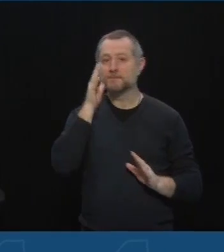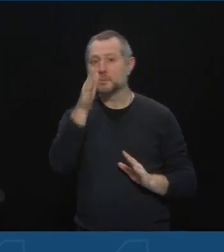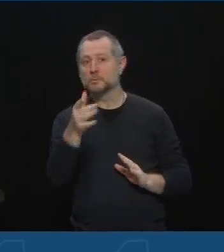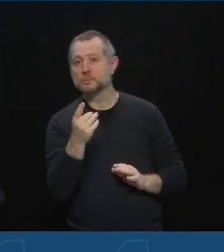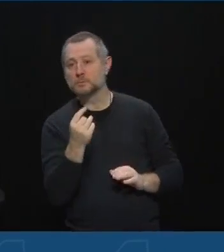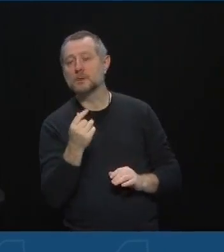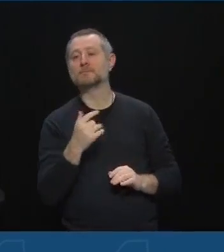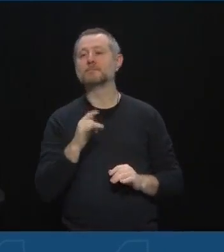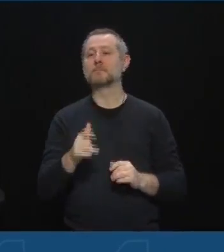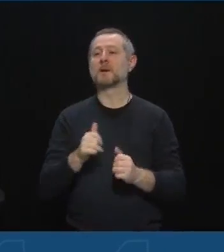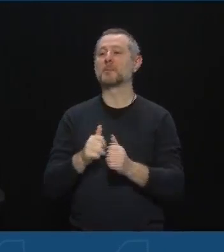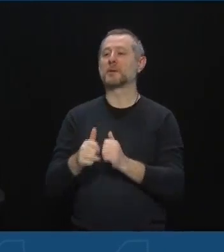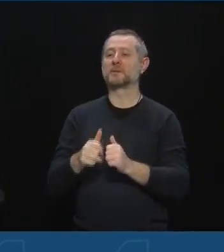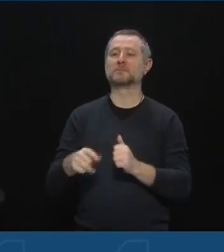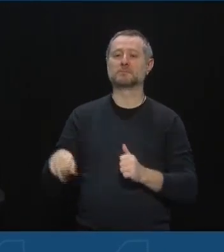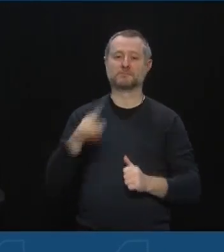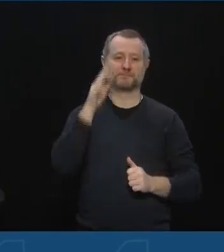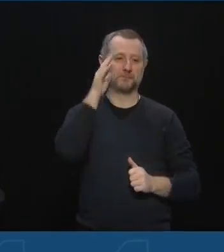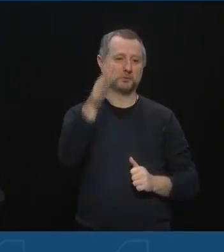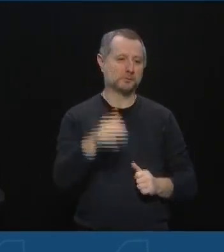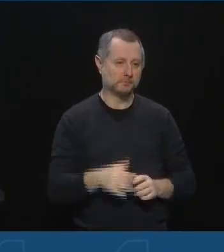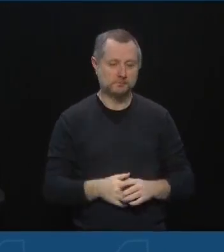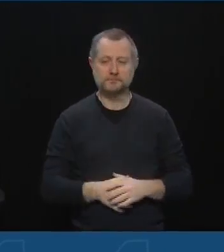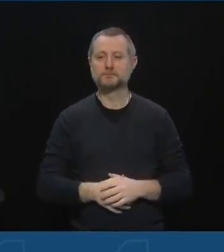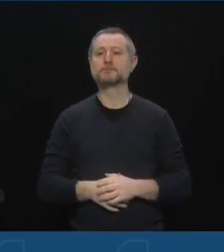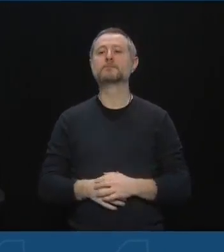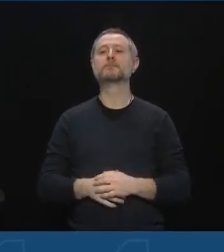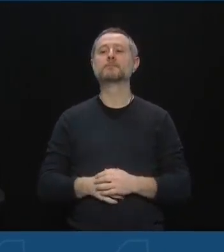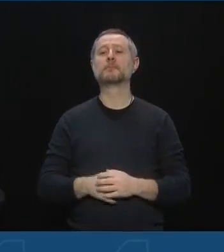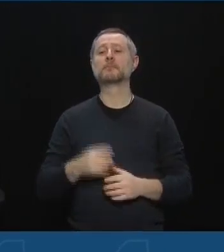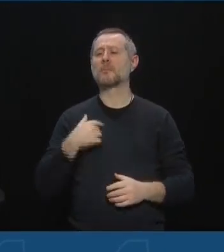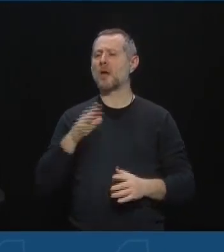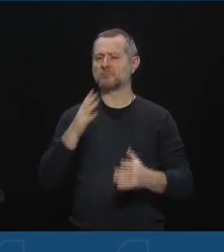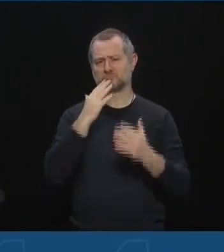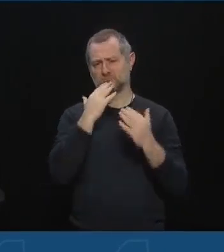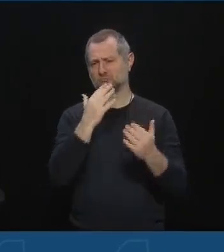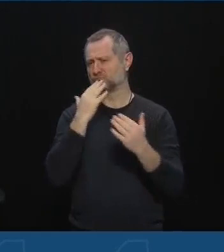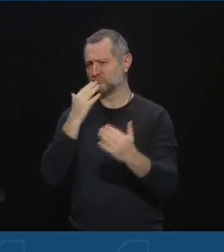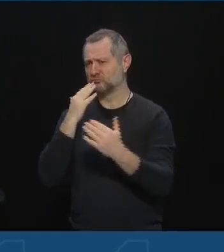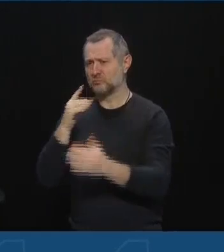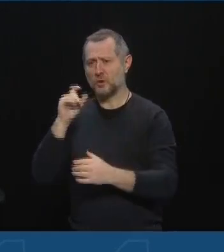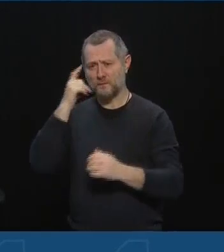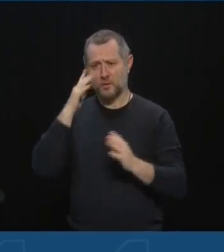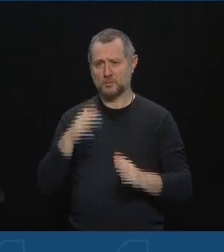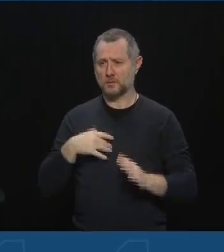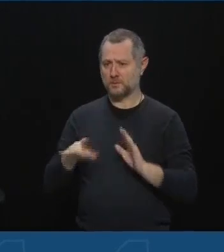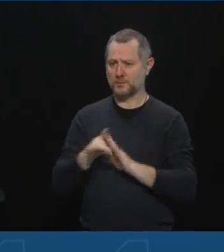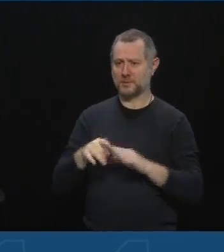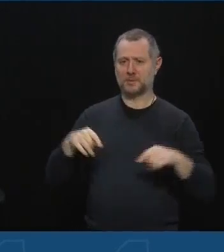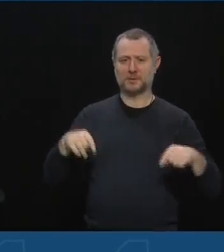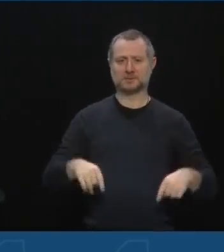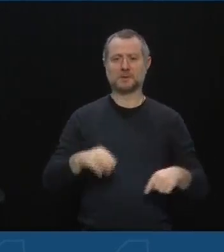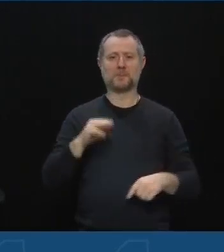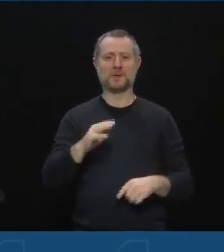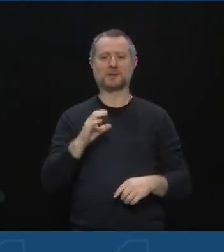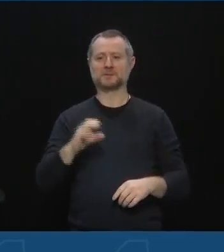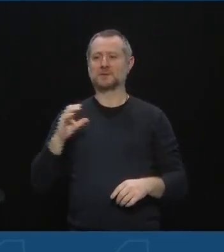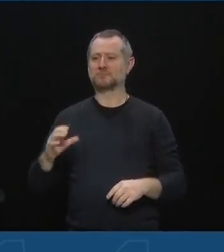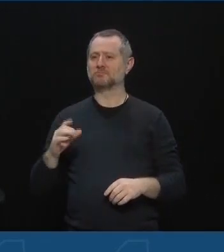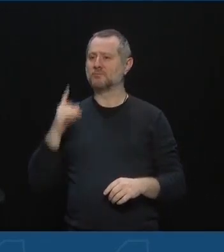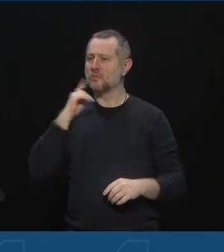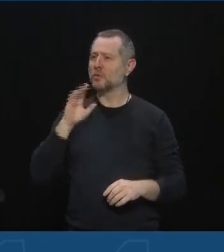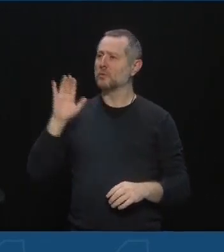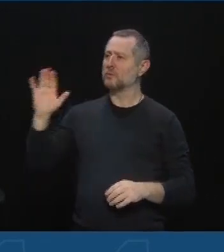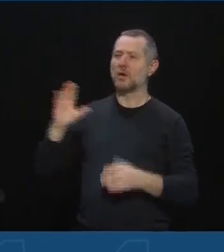competitive tomorrow. We are grateful that our forward-thinking governor chose Monroe Community College as the background for her